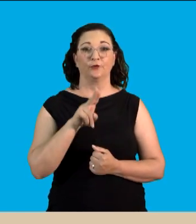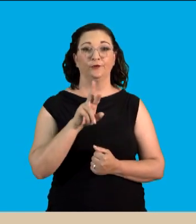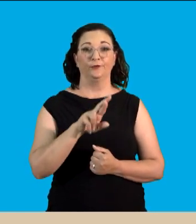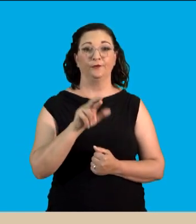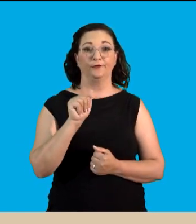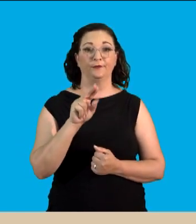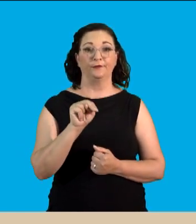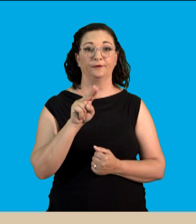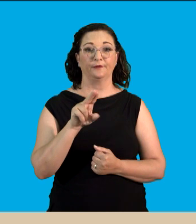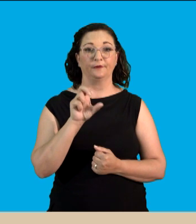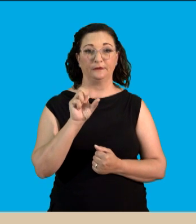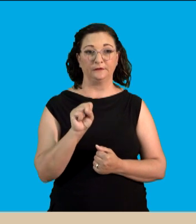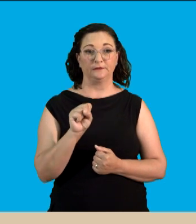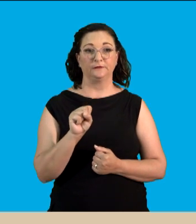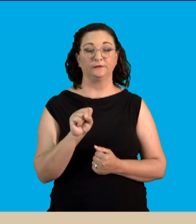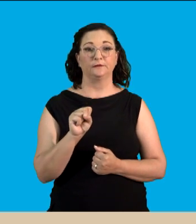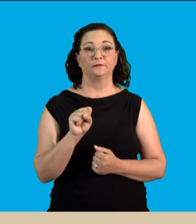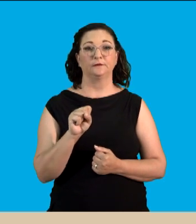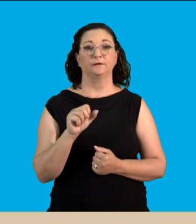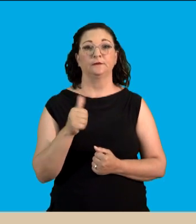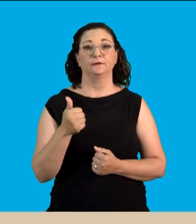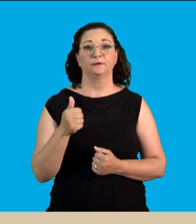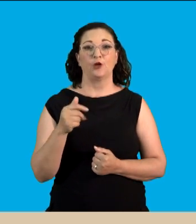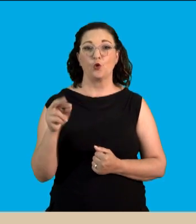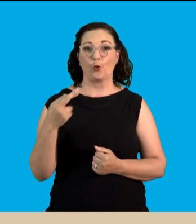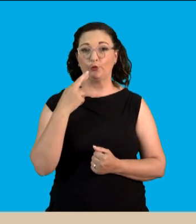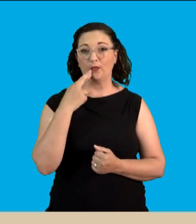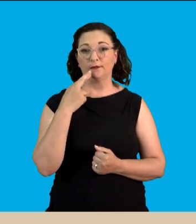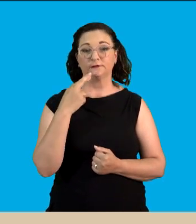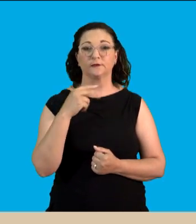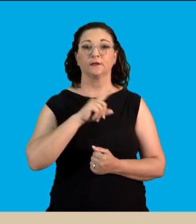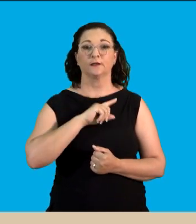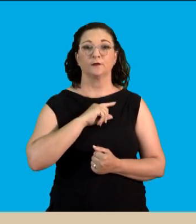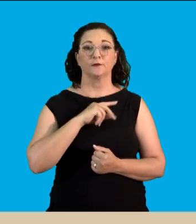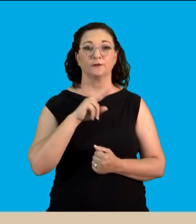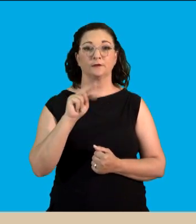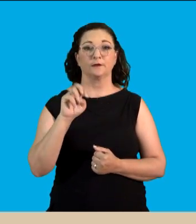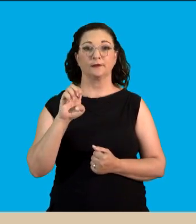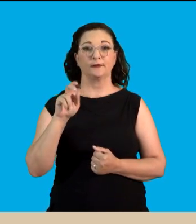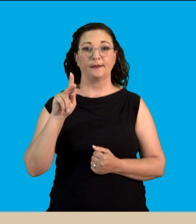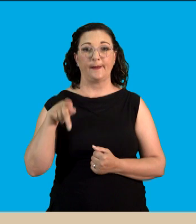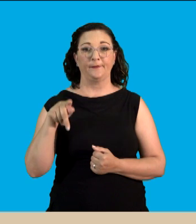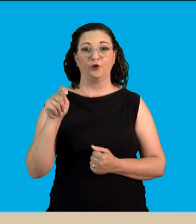this us here would be Uranus, and then this one would be noodles for